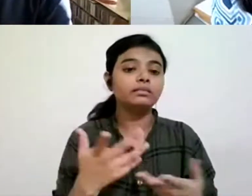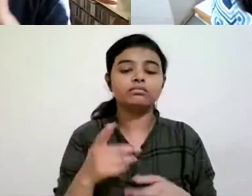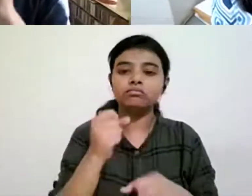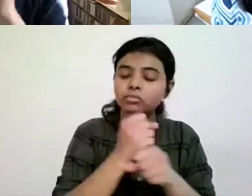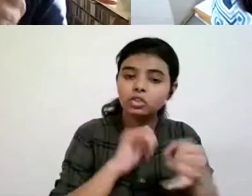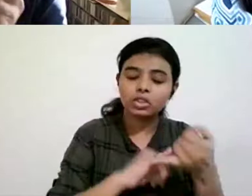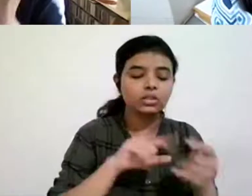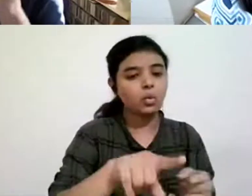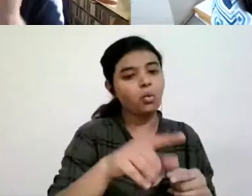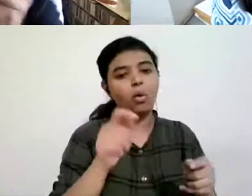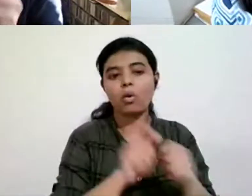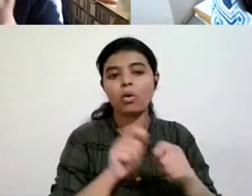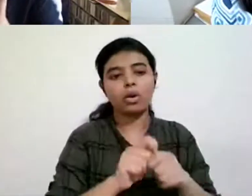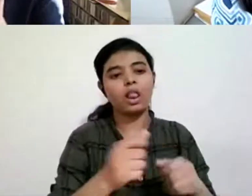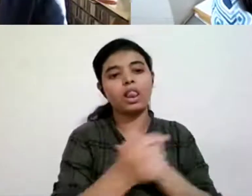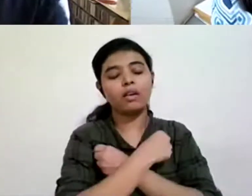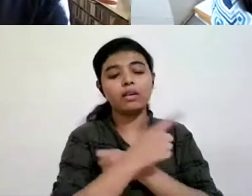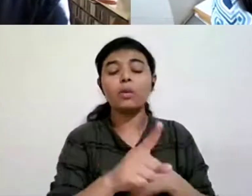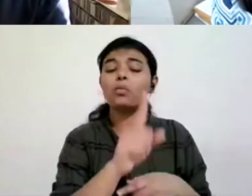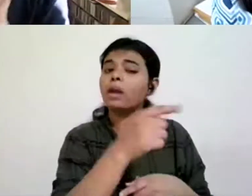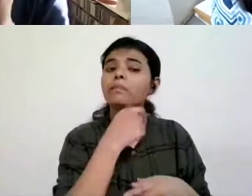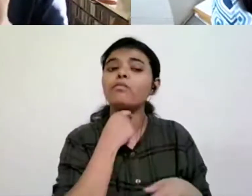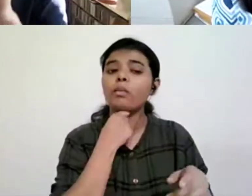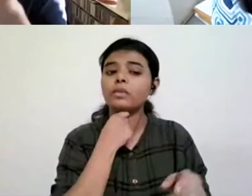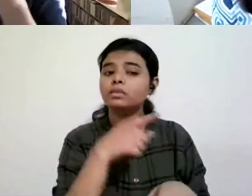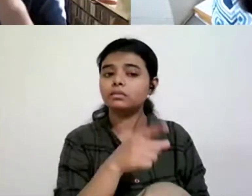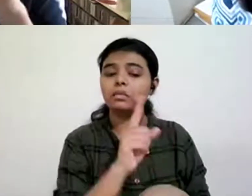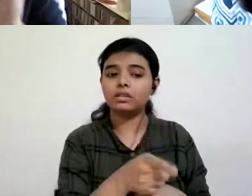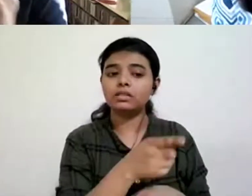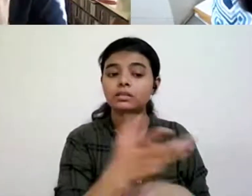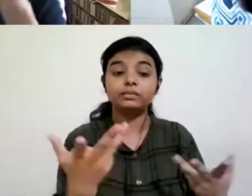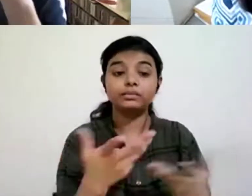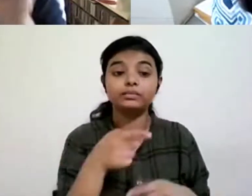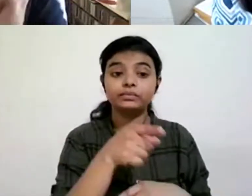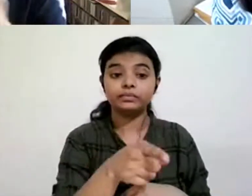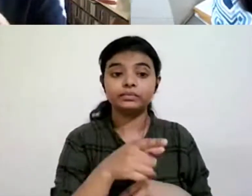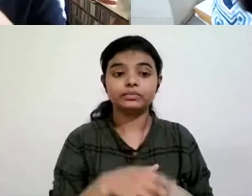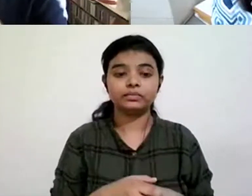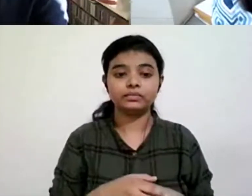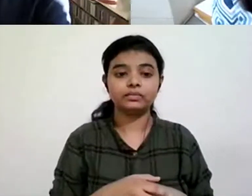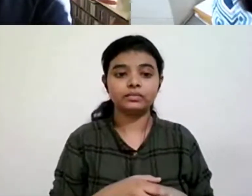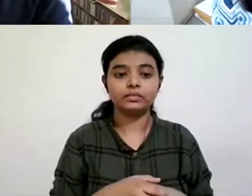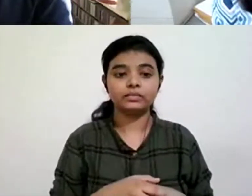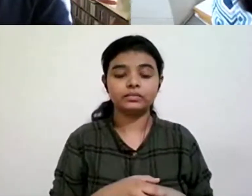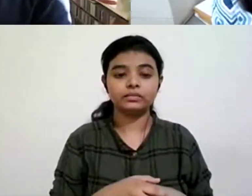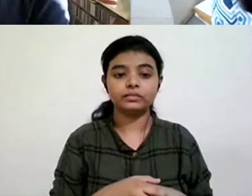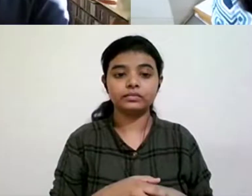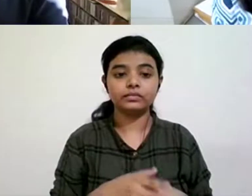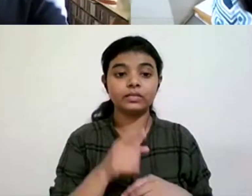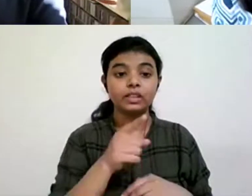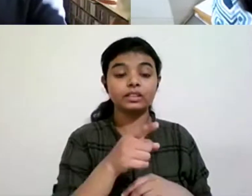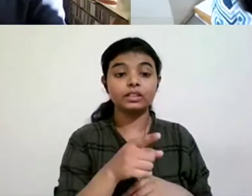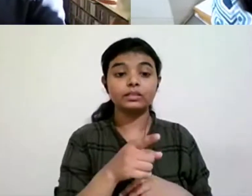work, but please promise me one thing. Do never go out into the